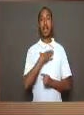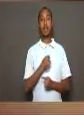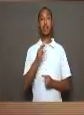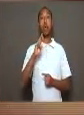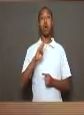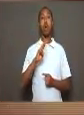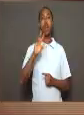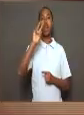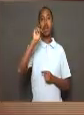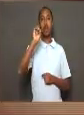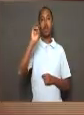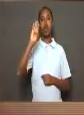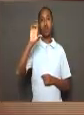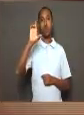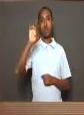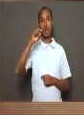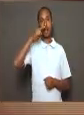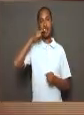the noble gases.